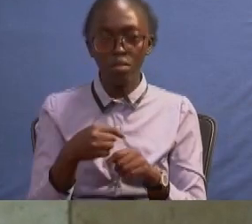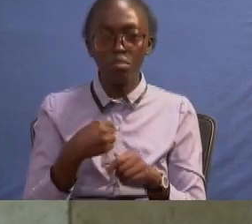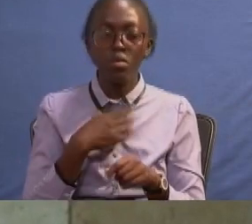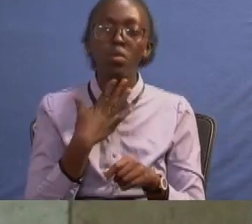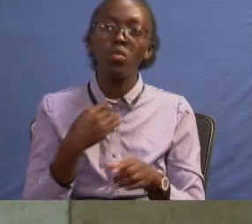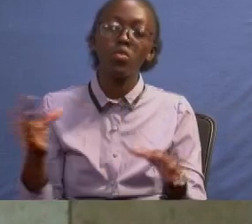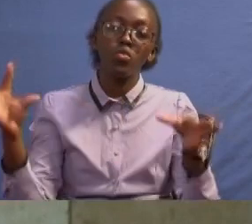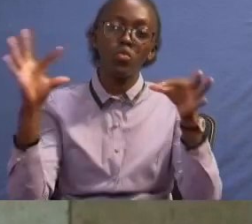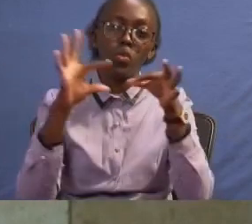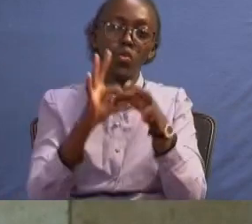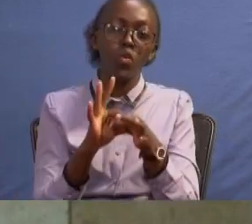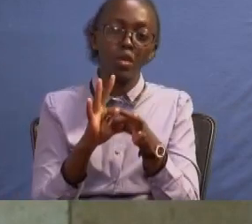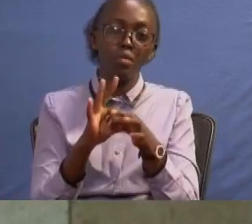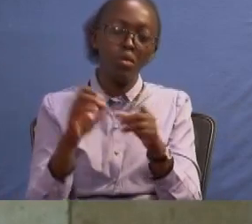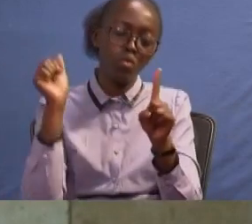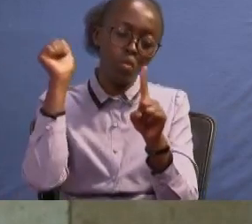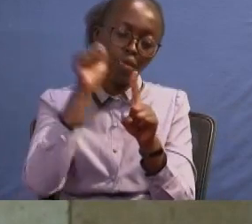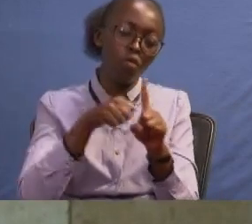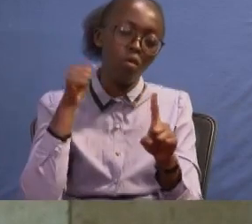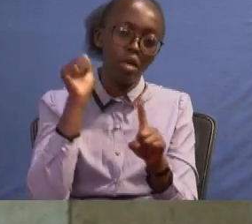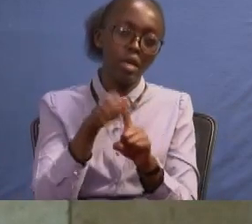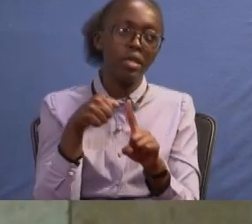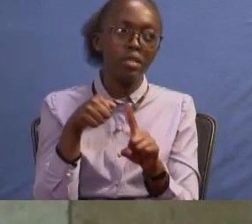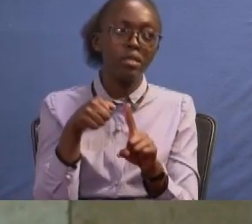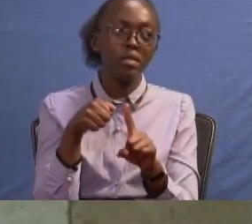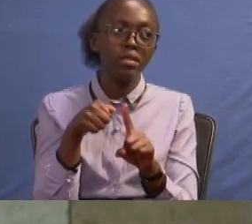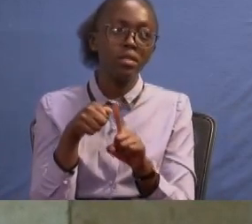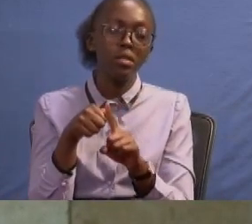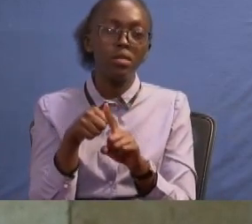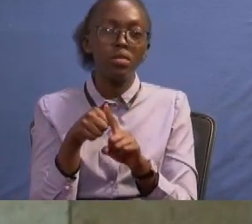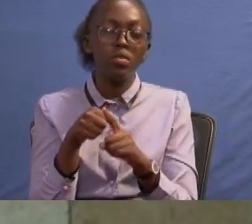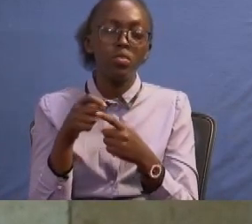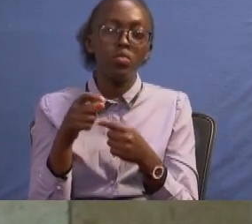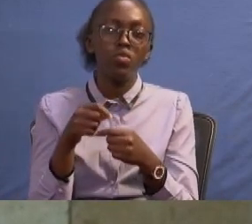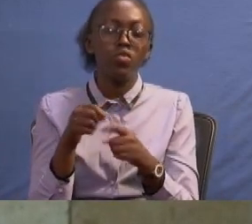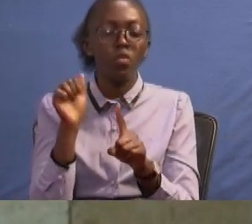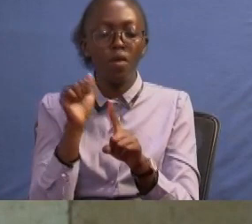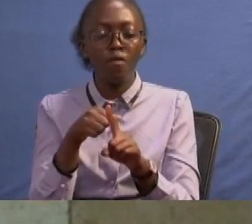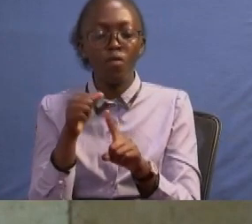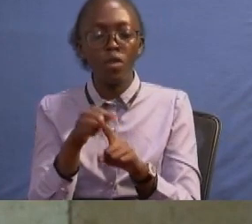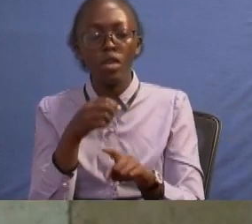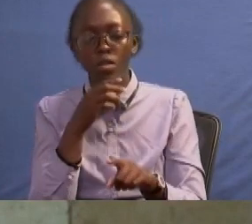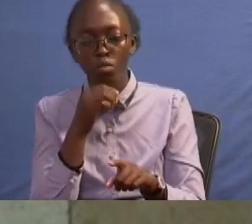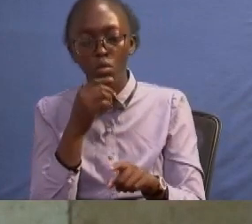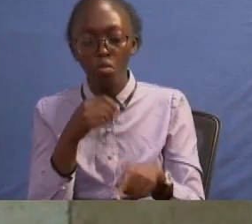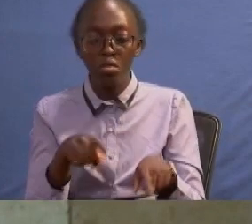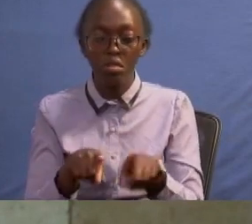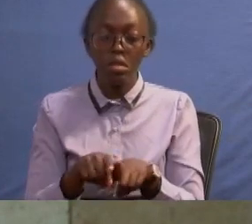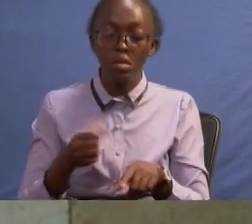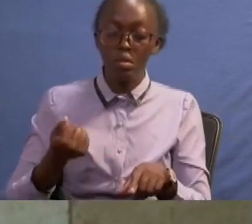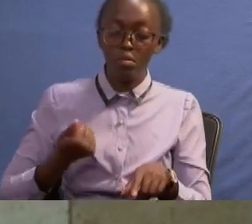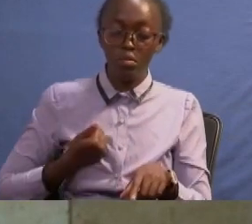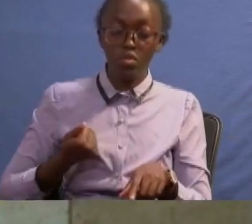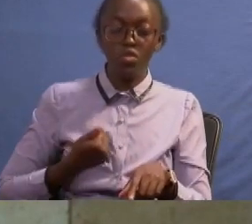as ambassadors who go out there to champion for the boy child and the girl child as